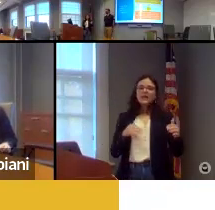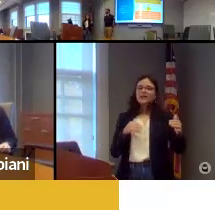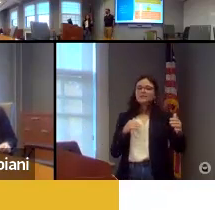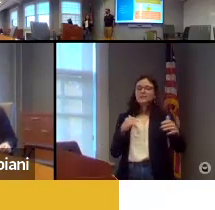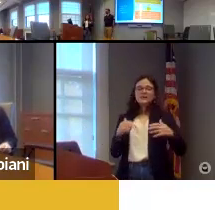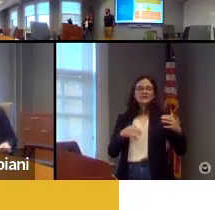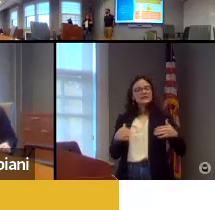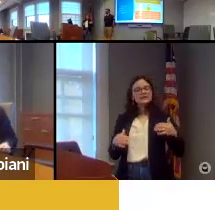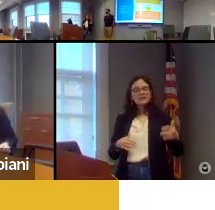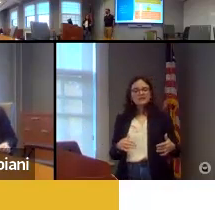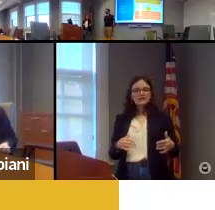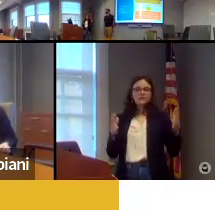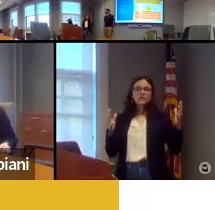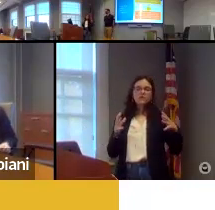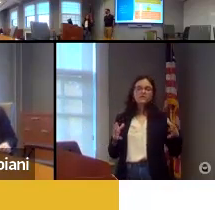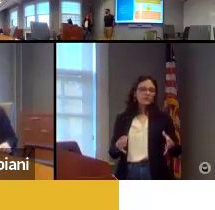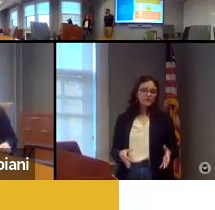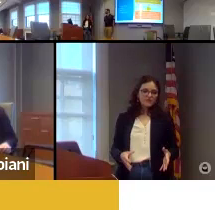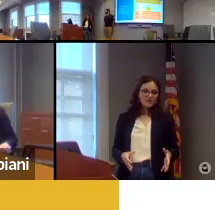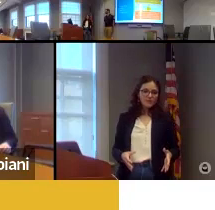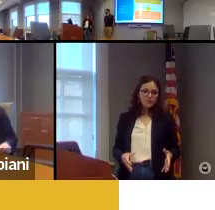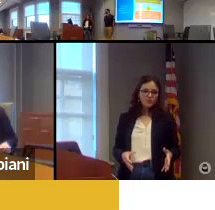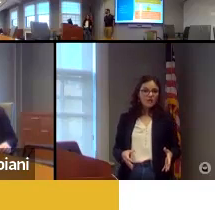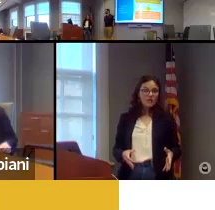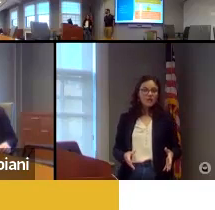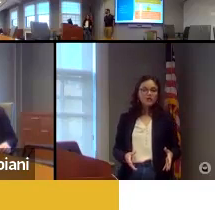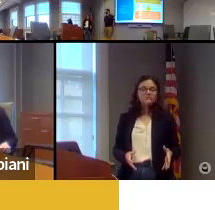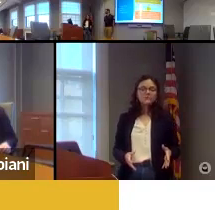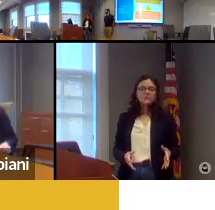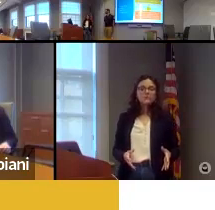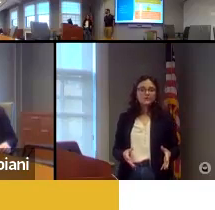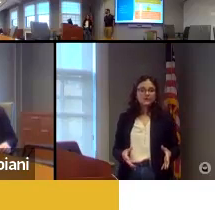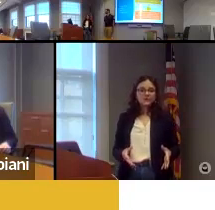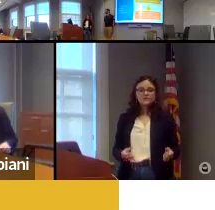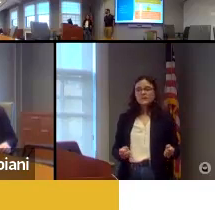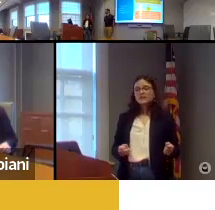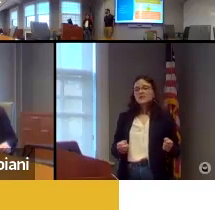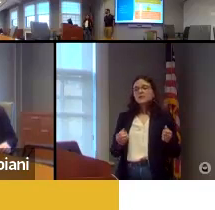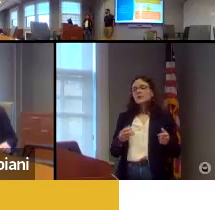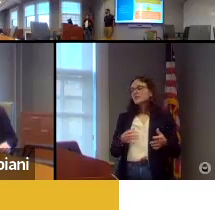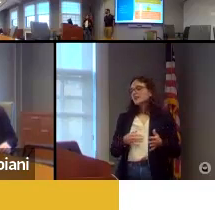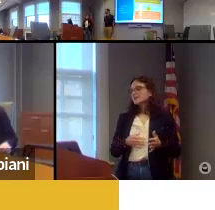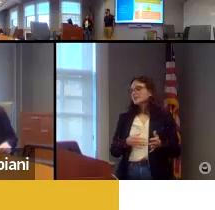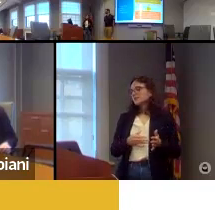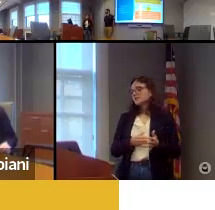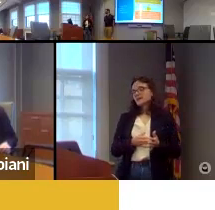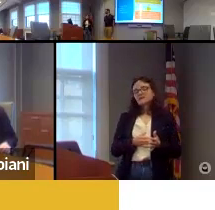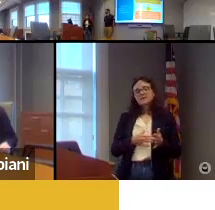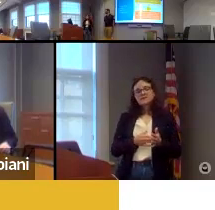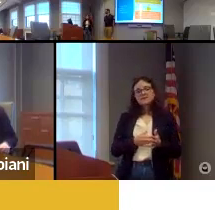incidents and embedded links and metadata for all of the sources that they were relying on for their briefings. We